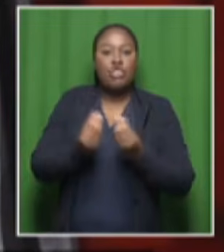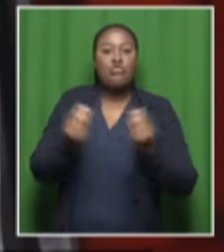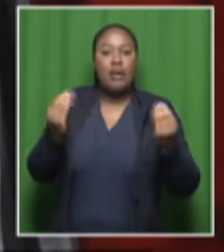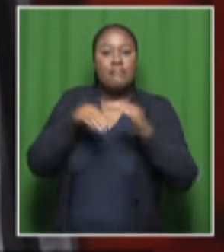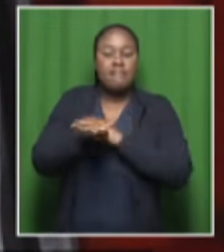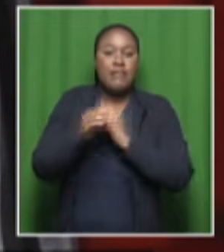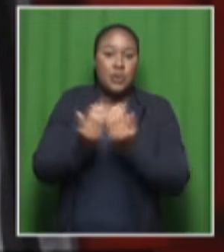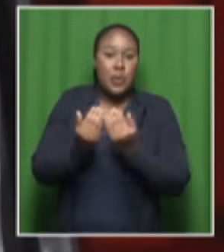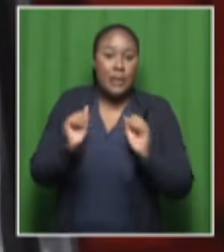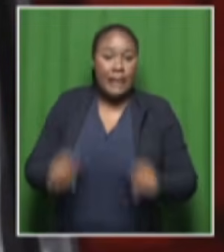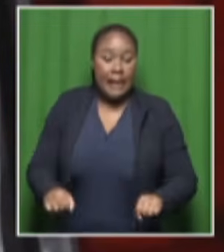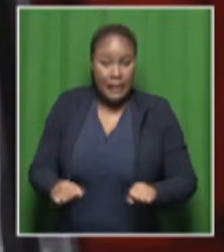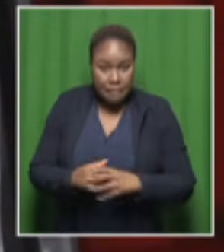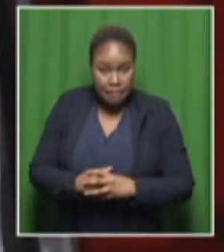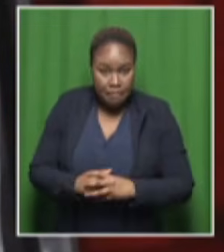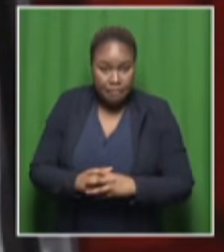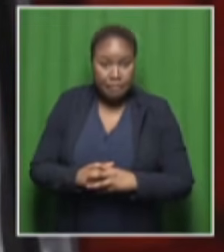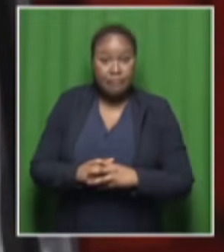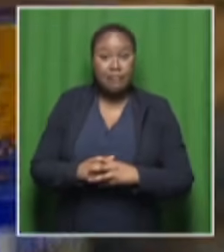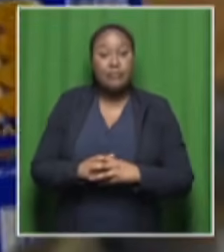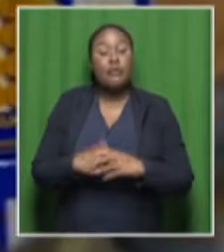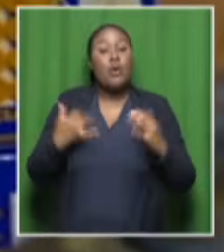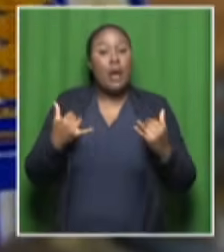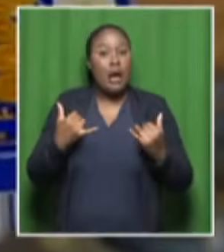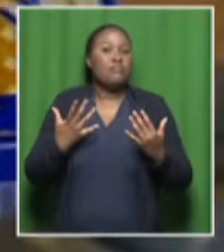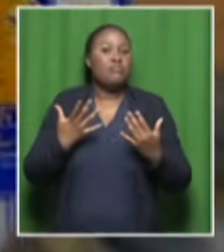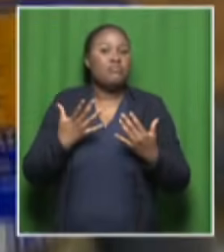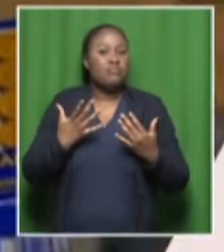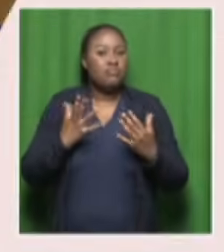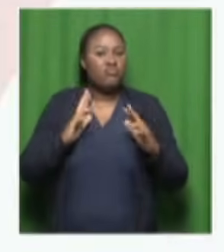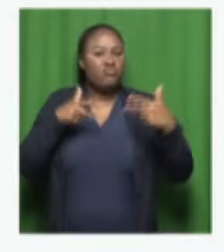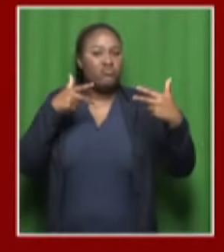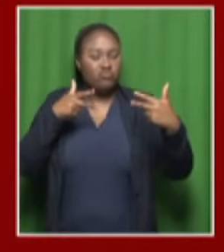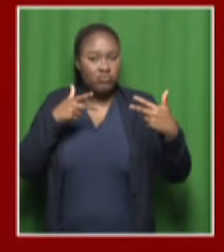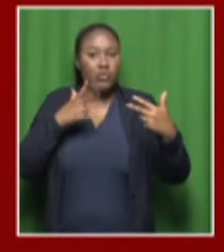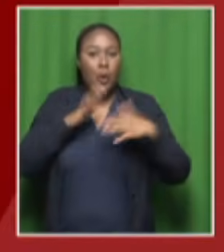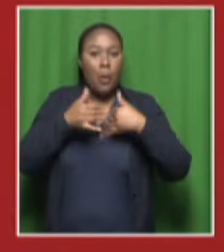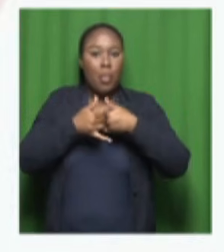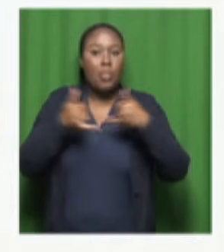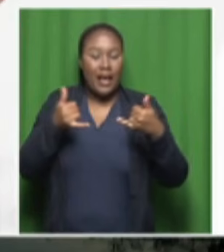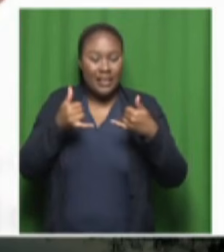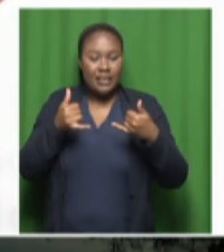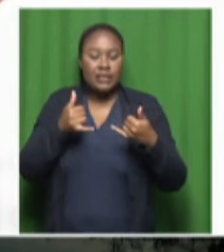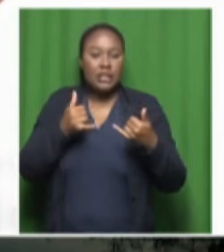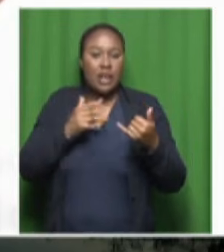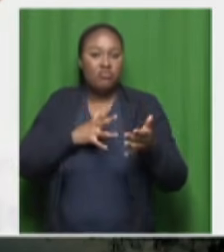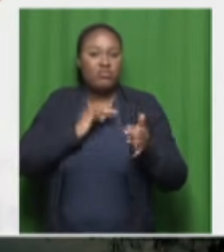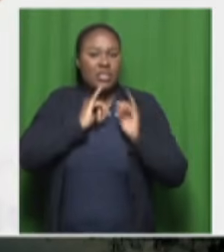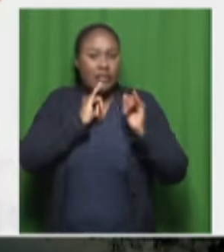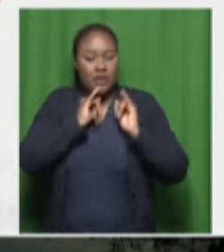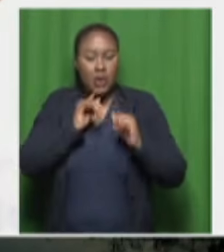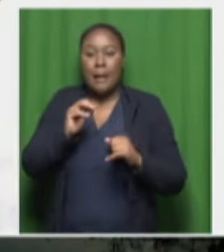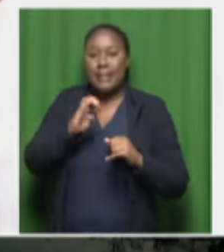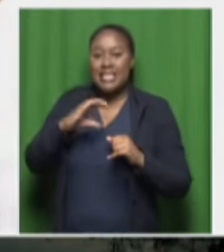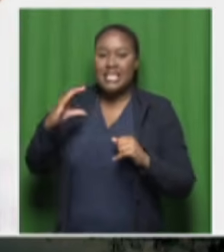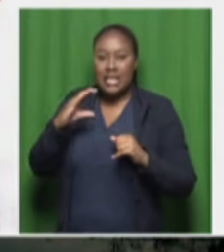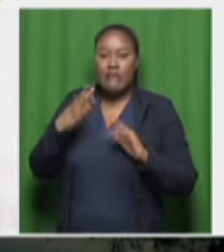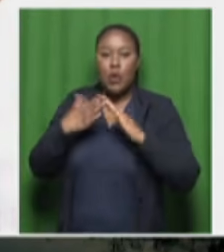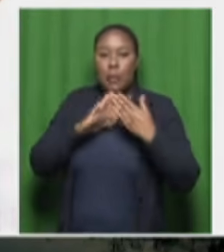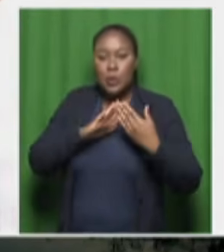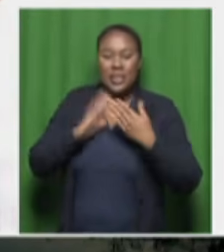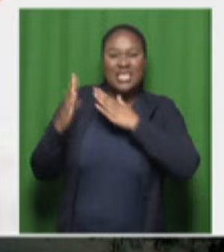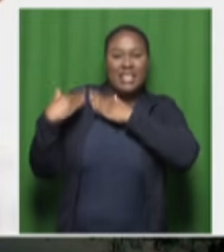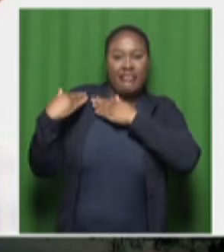For more on this, we are now joined virtually by the Western Cape MEC of Police Oversight and Community Safety,